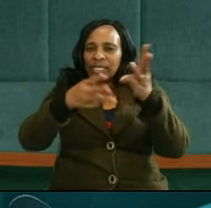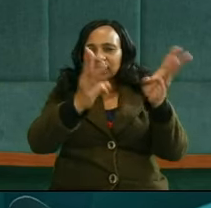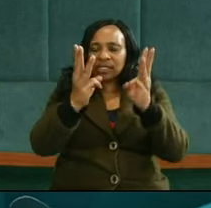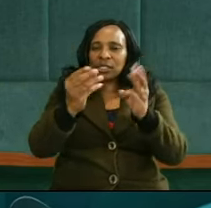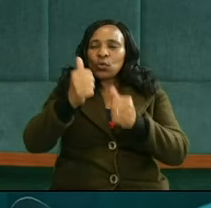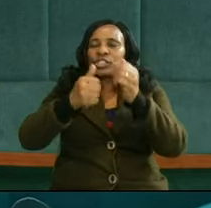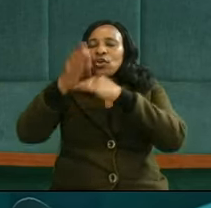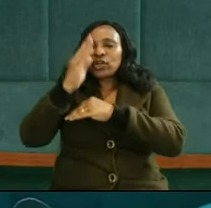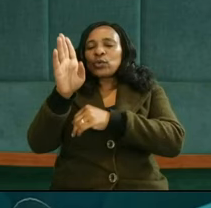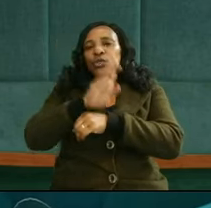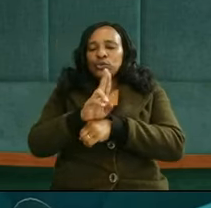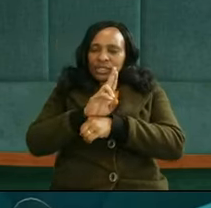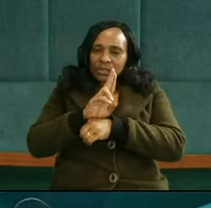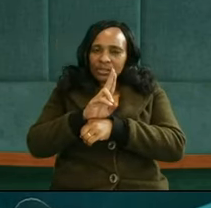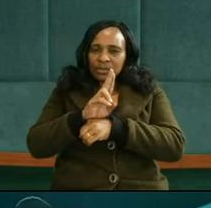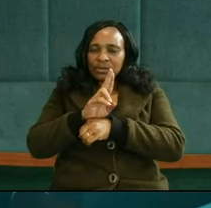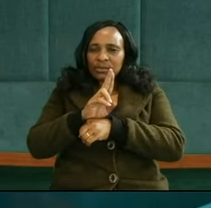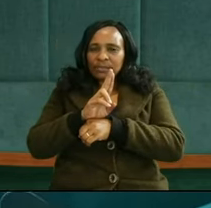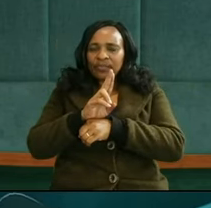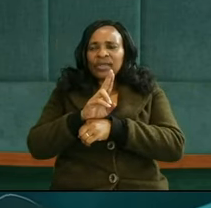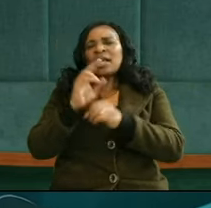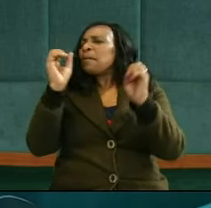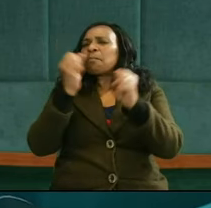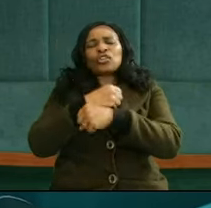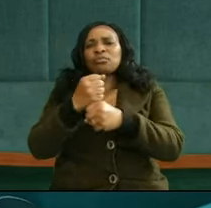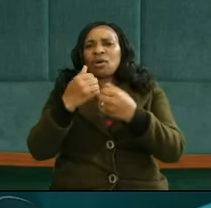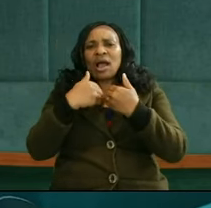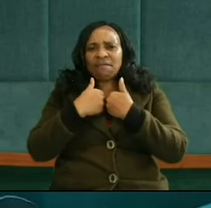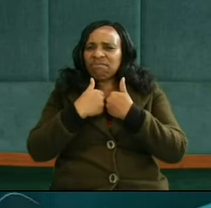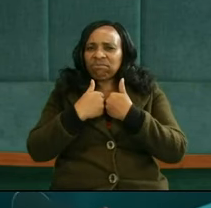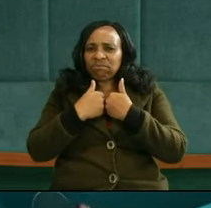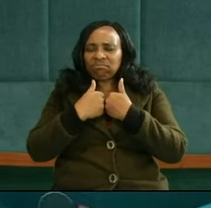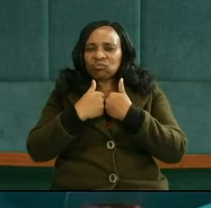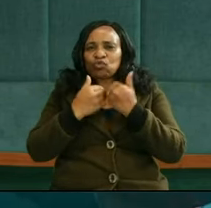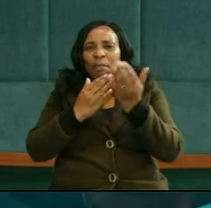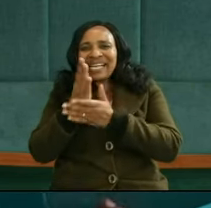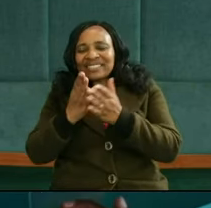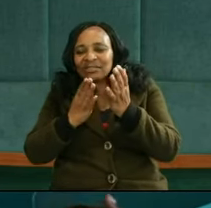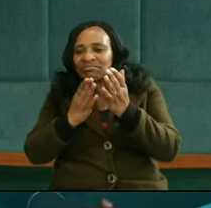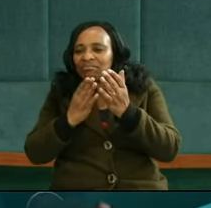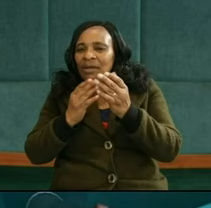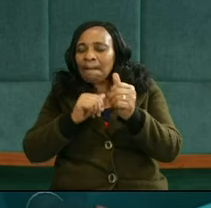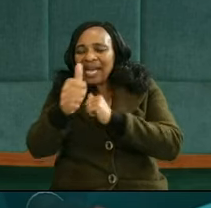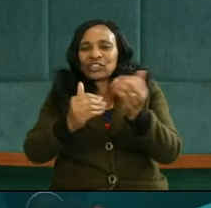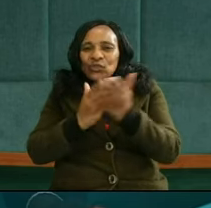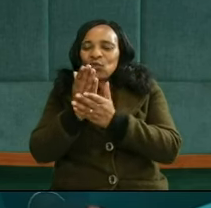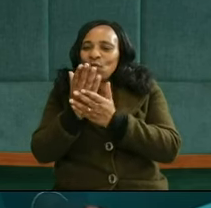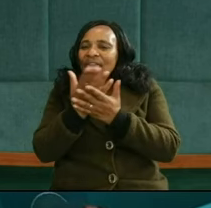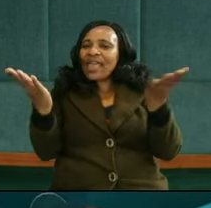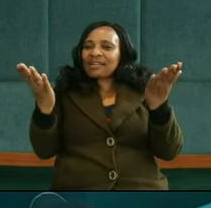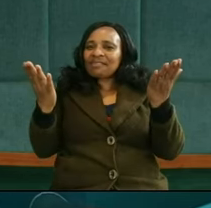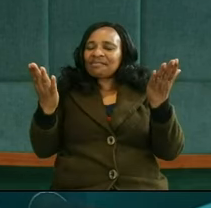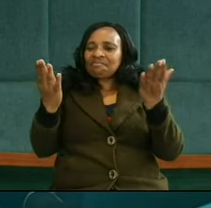God communicates to us. He does it personally through himself in the person of the Father,